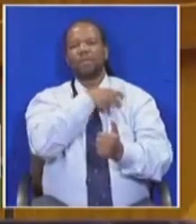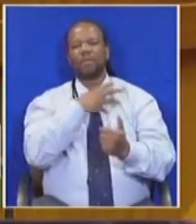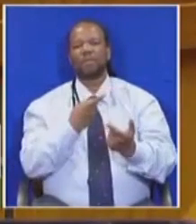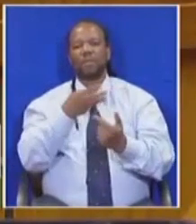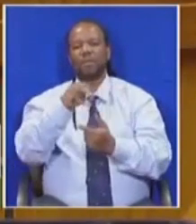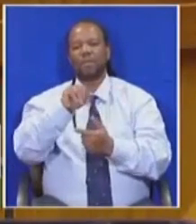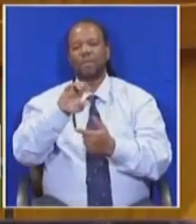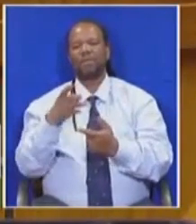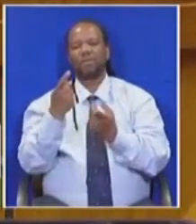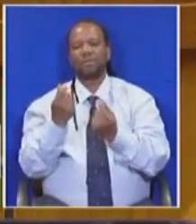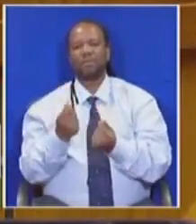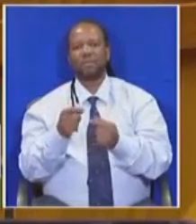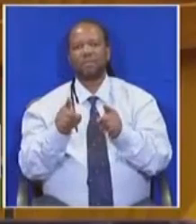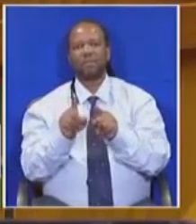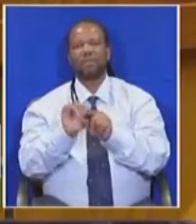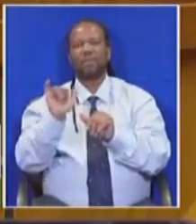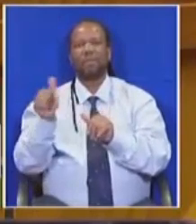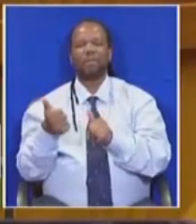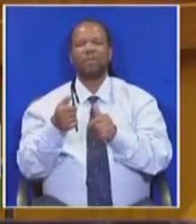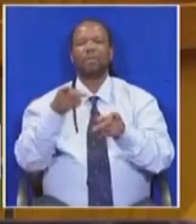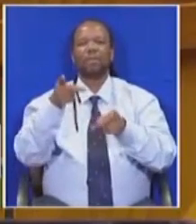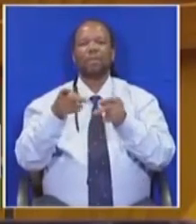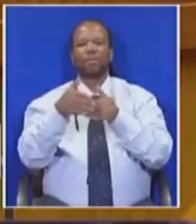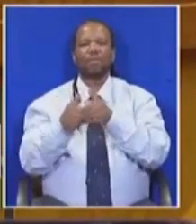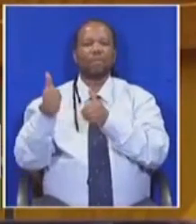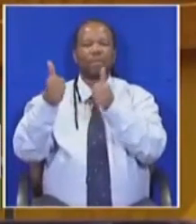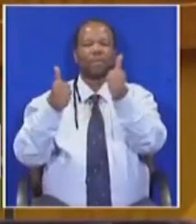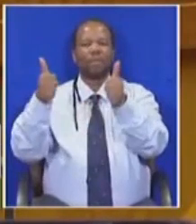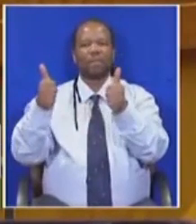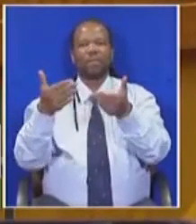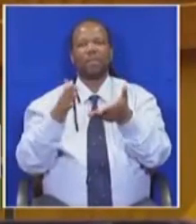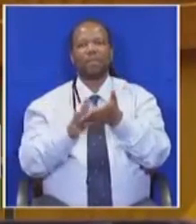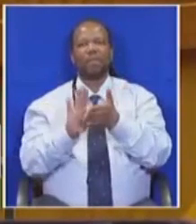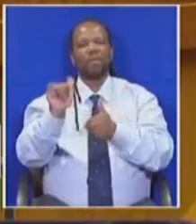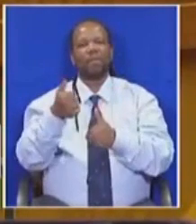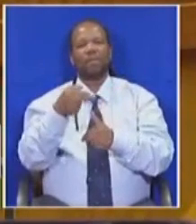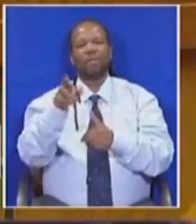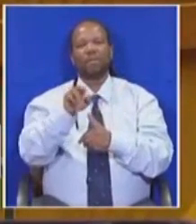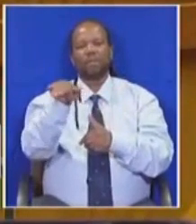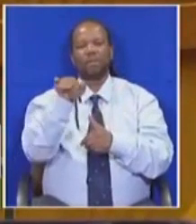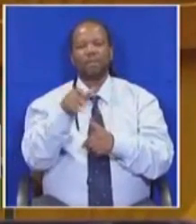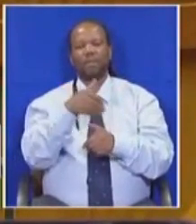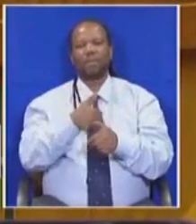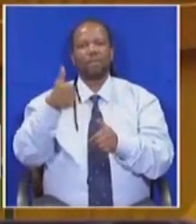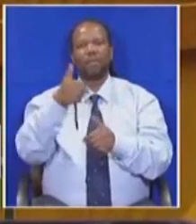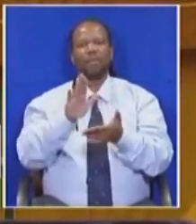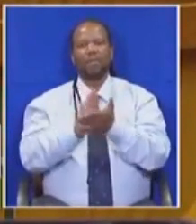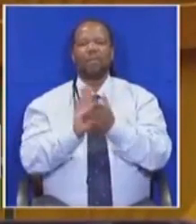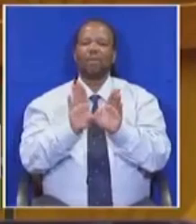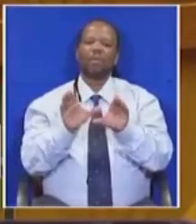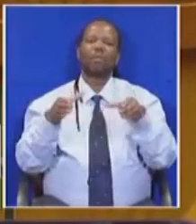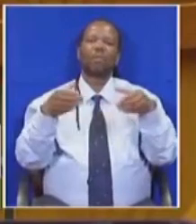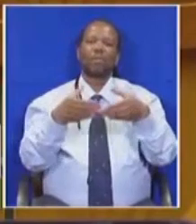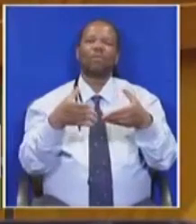MECs for Finance, leaders of political parties, Governor of the Reserve Bank, Commissioner of the South African